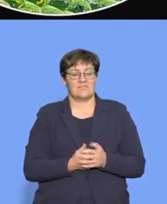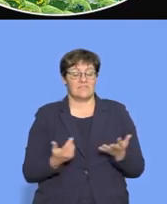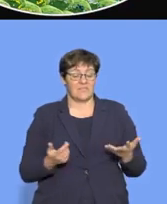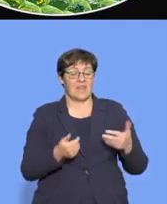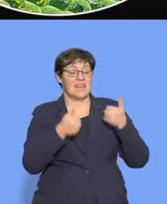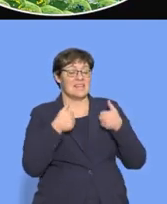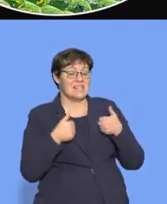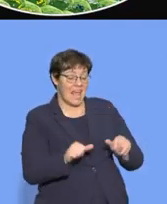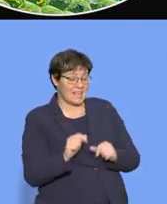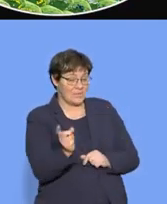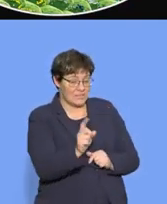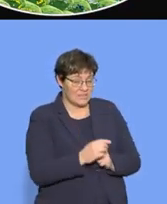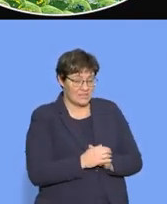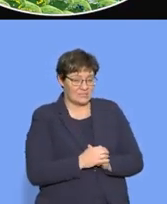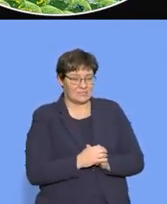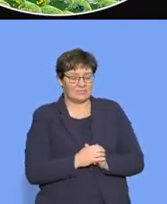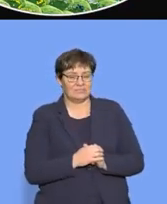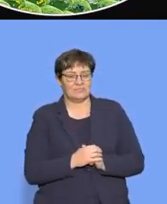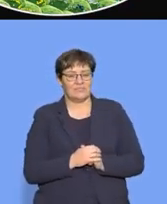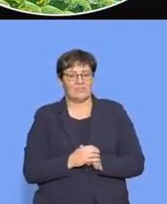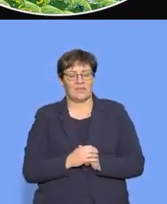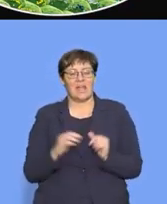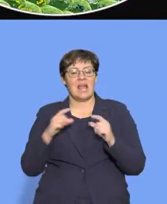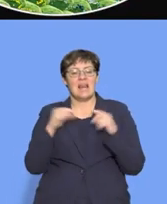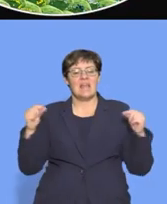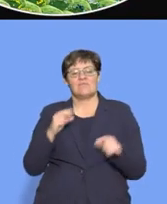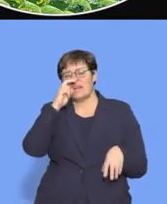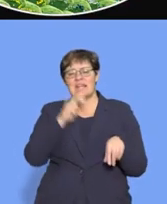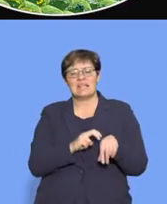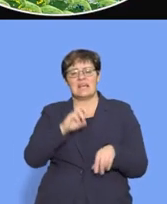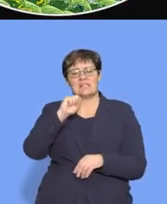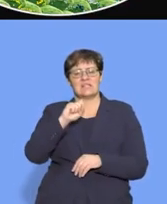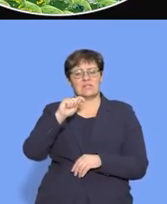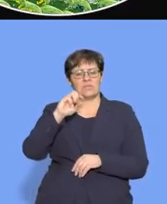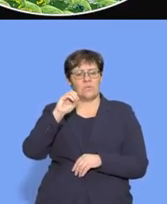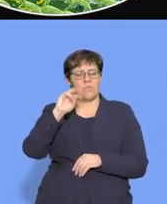Next aspect is, why do leaves need stomata?